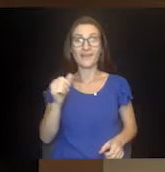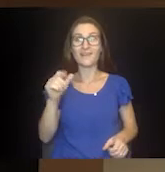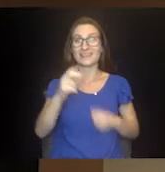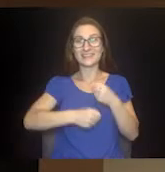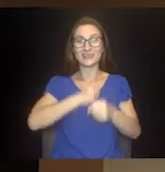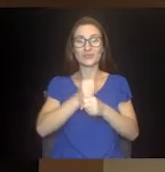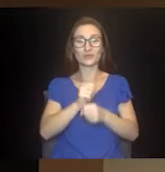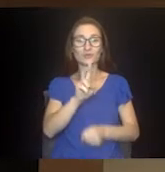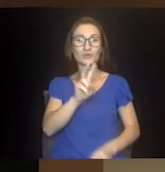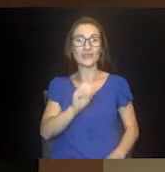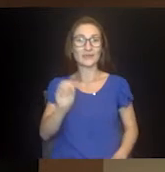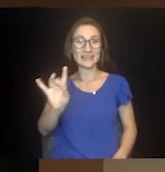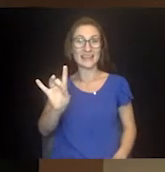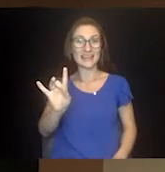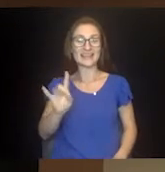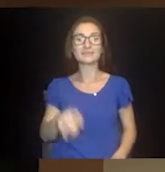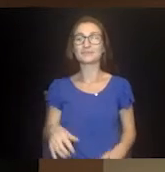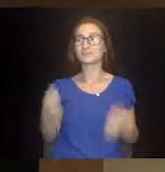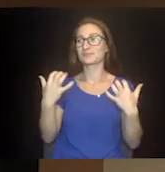2018.